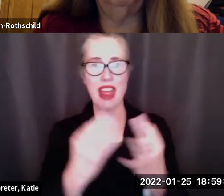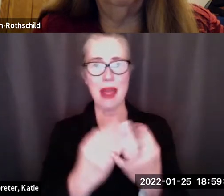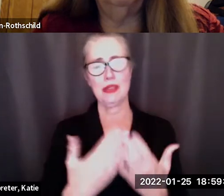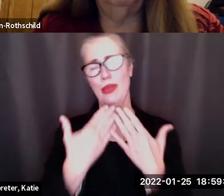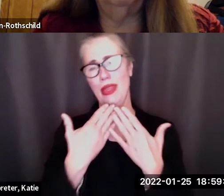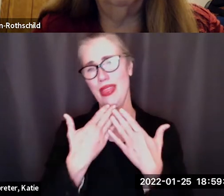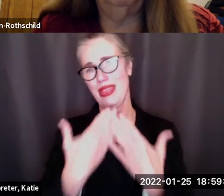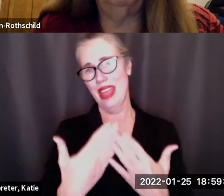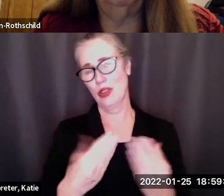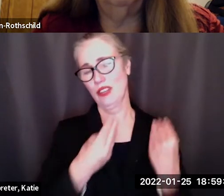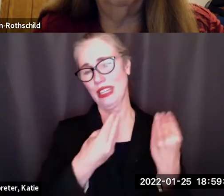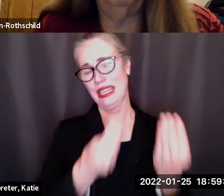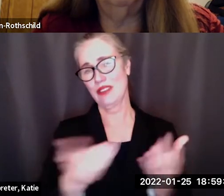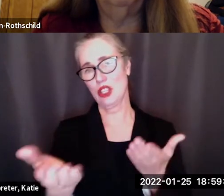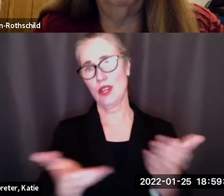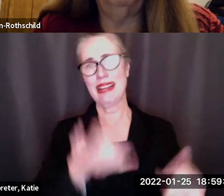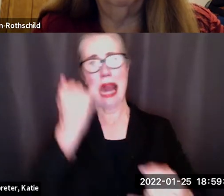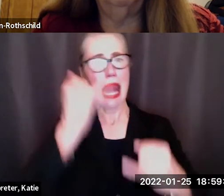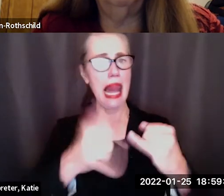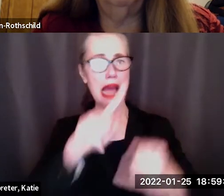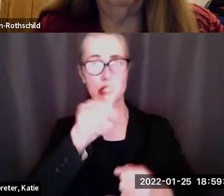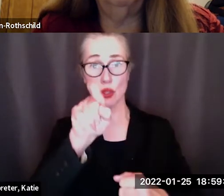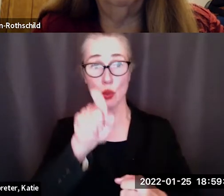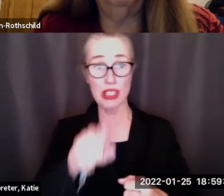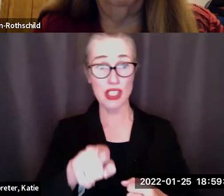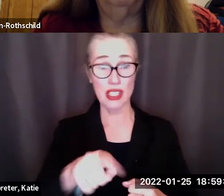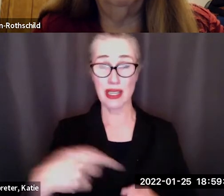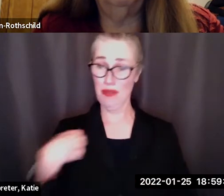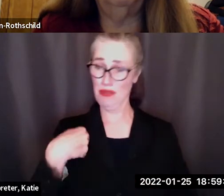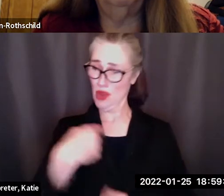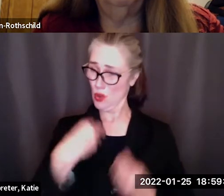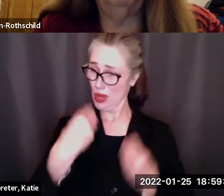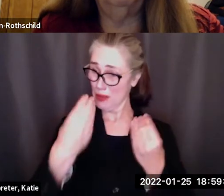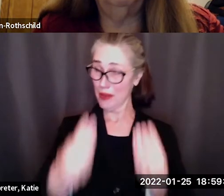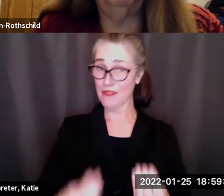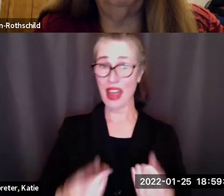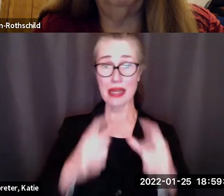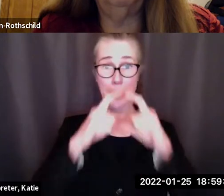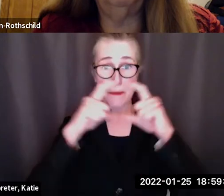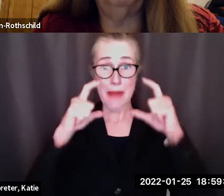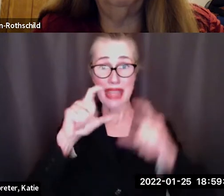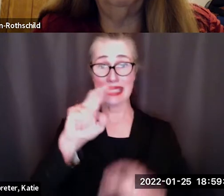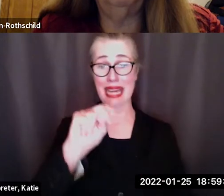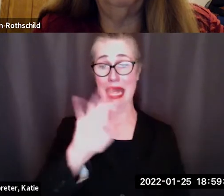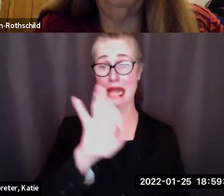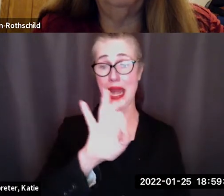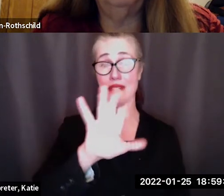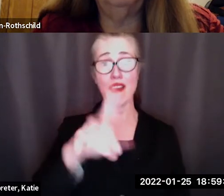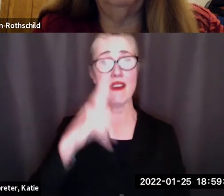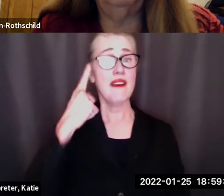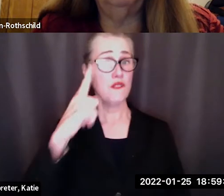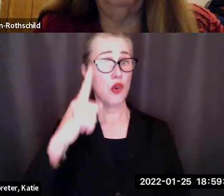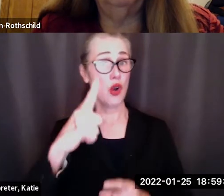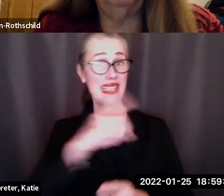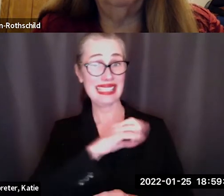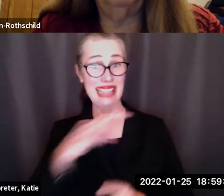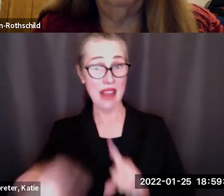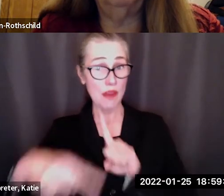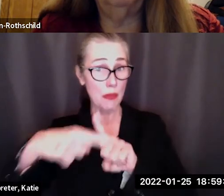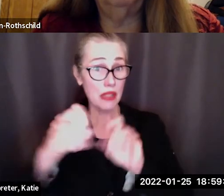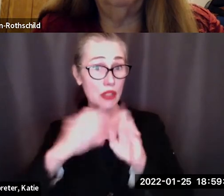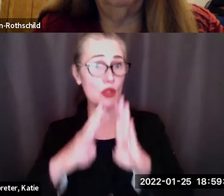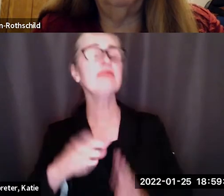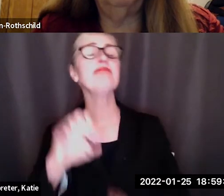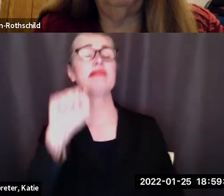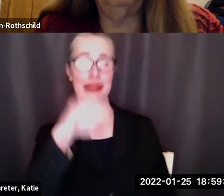question are we providing n95 masks for our staff and our students yes we are that that is